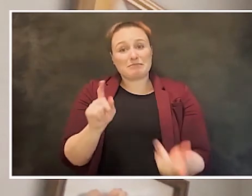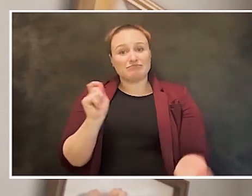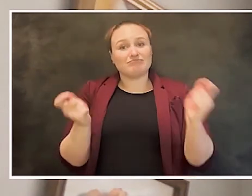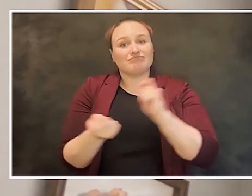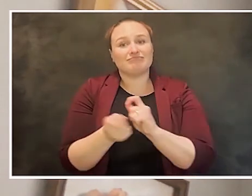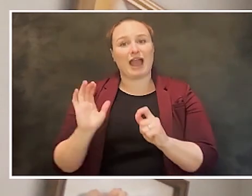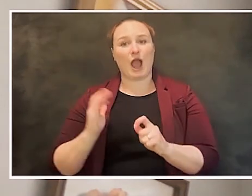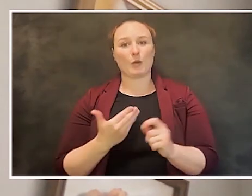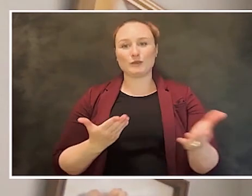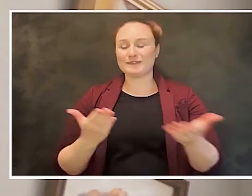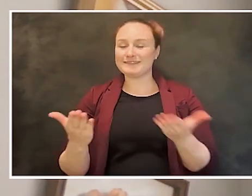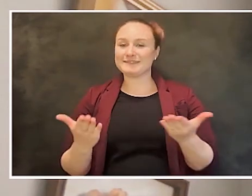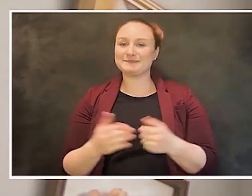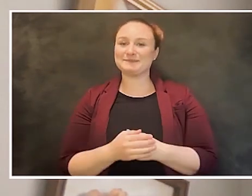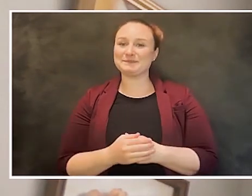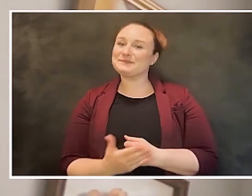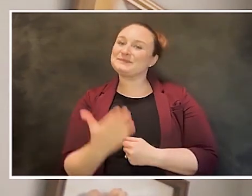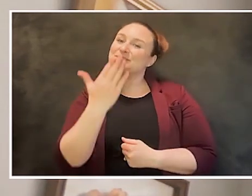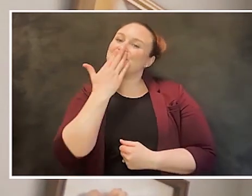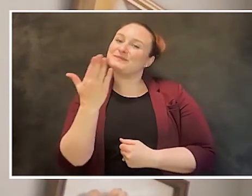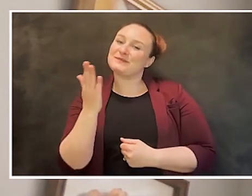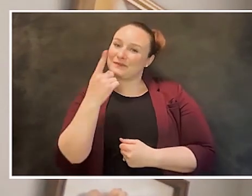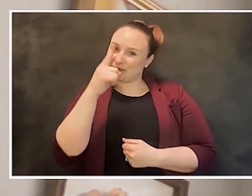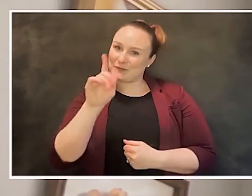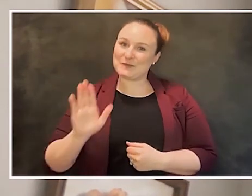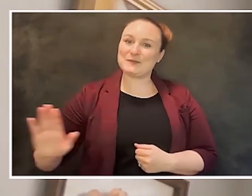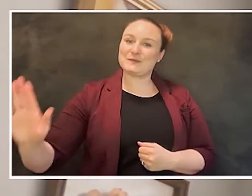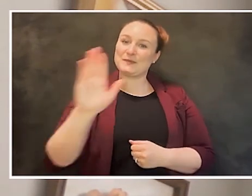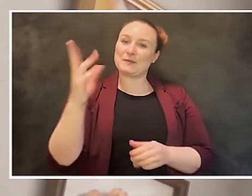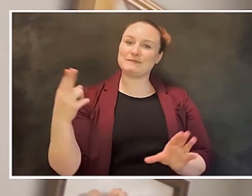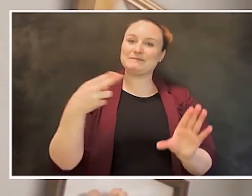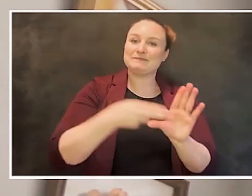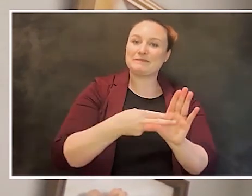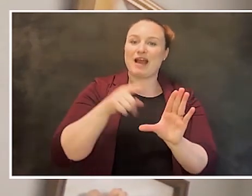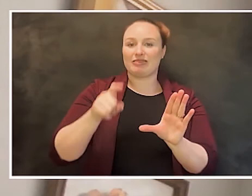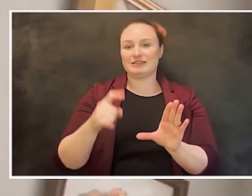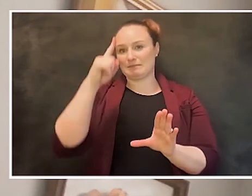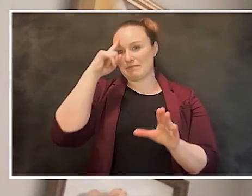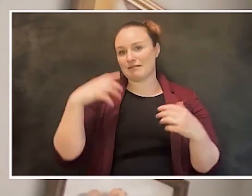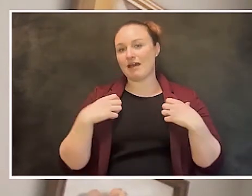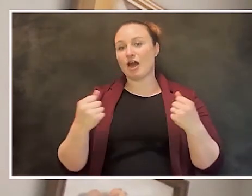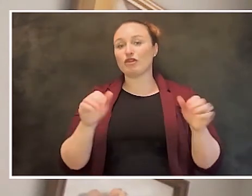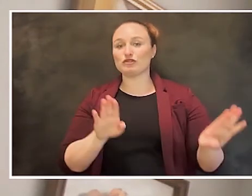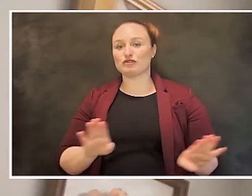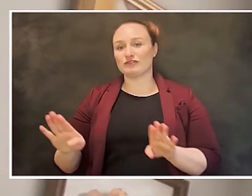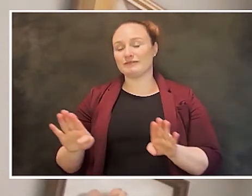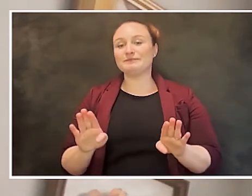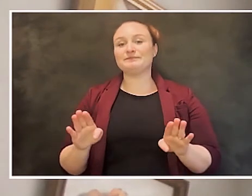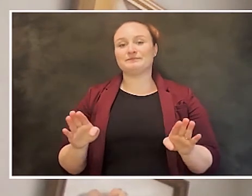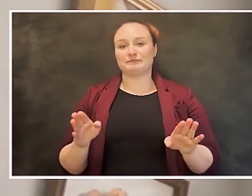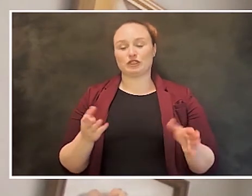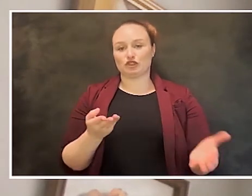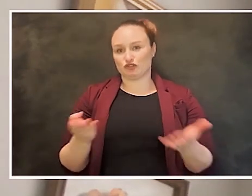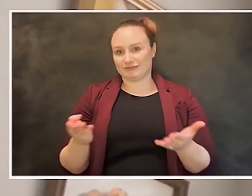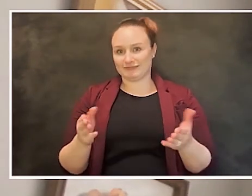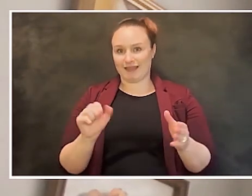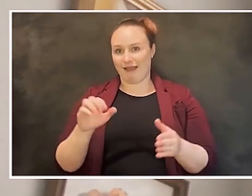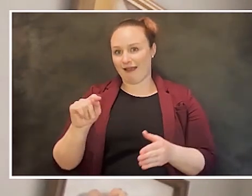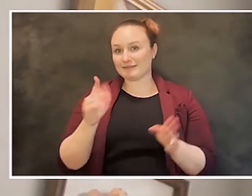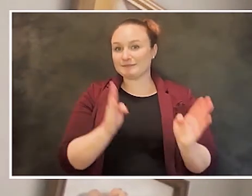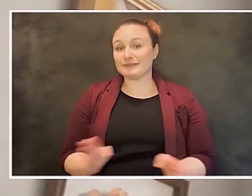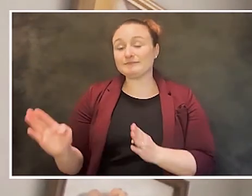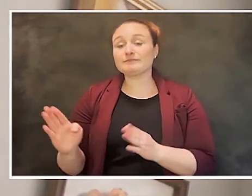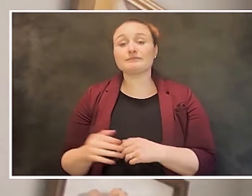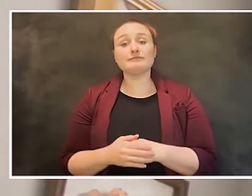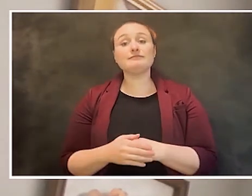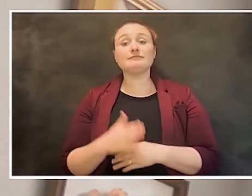thank you for your participation on this Mental Health Services Act plan. Please share this video with anyone you know who cares about mental